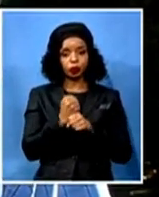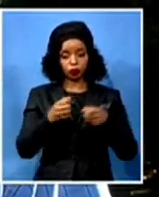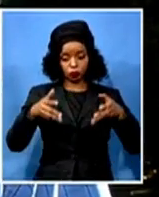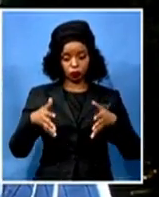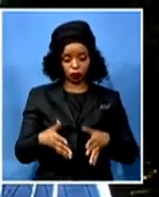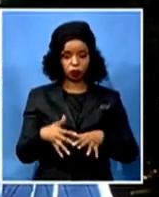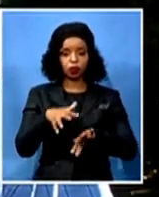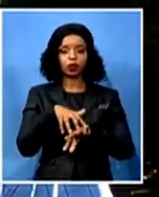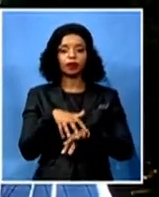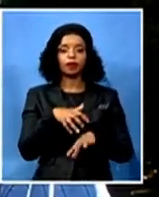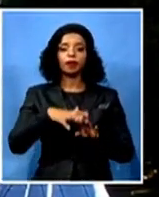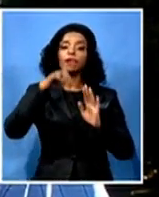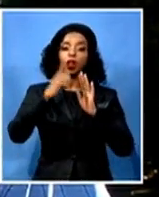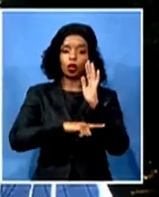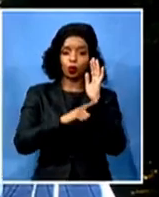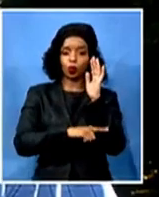water available.